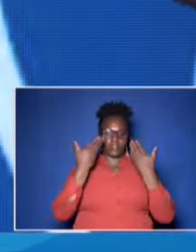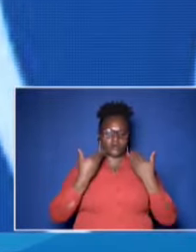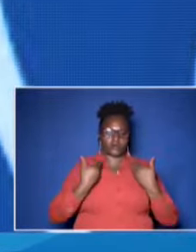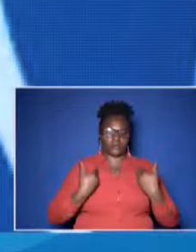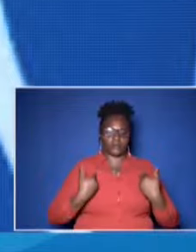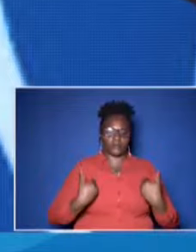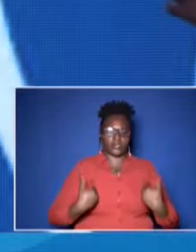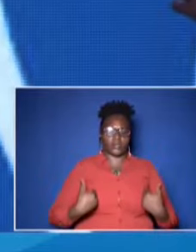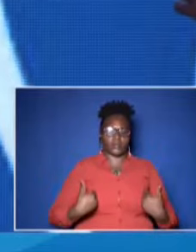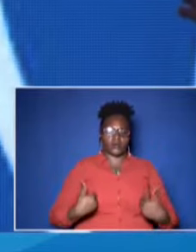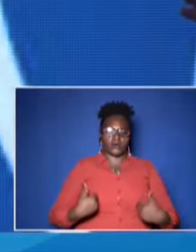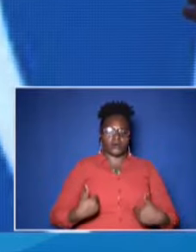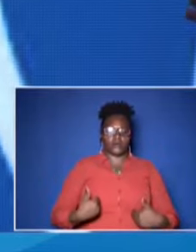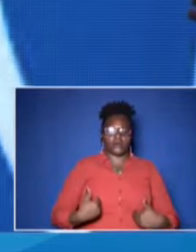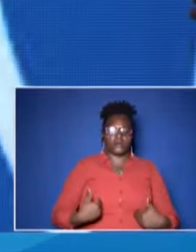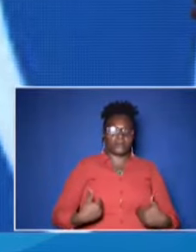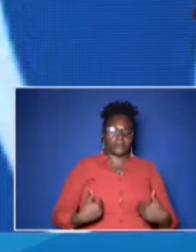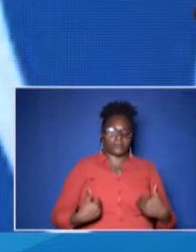me